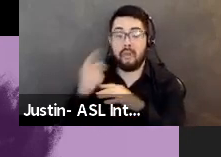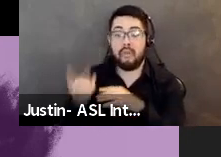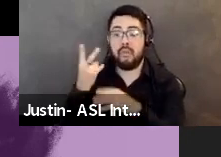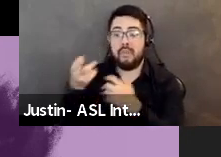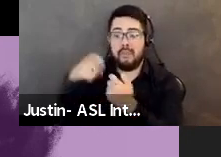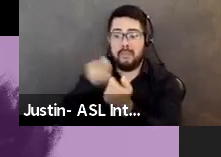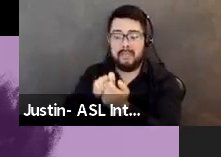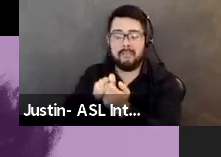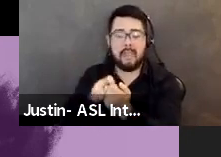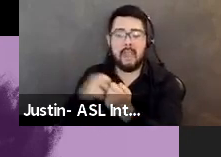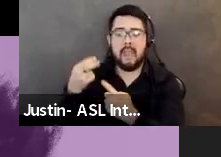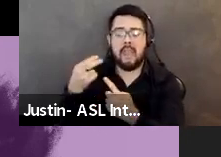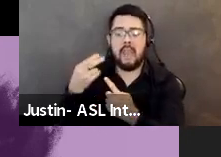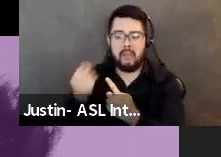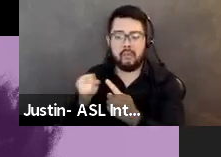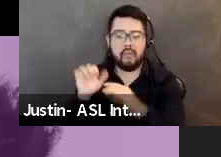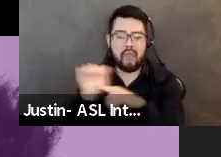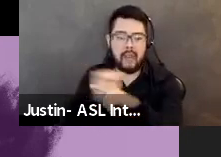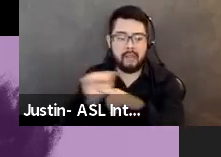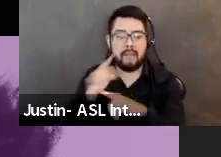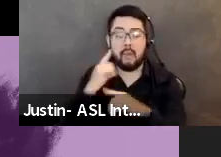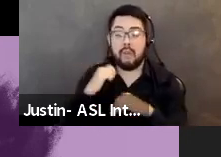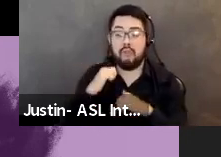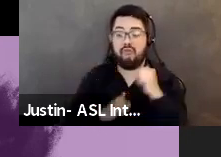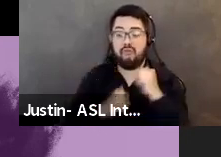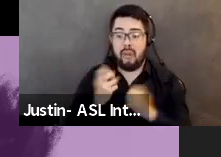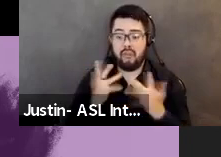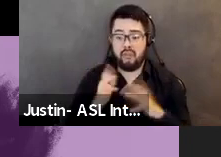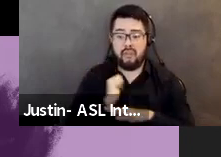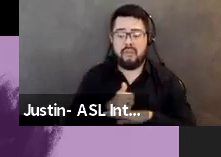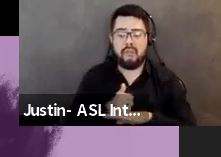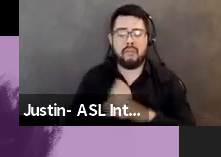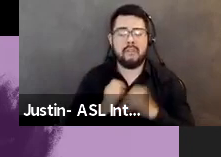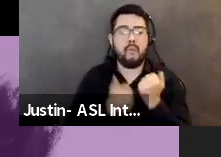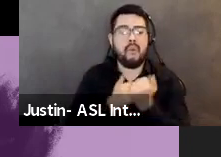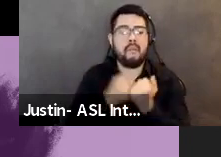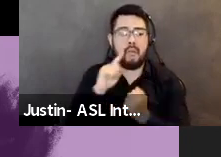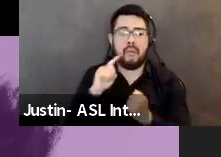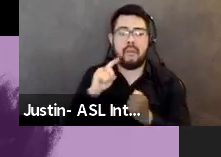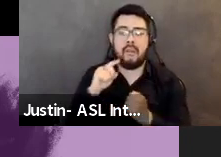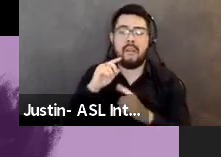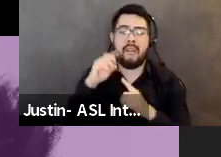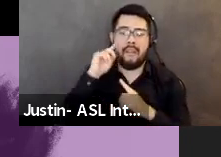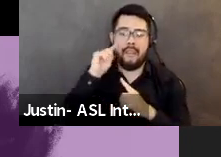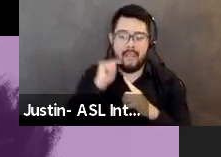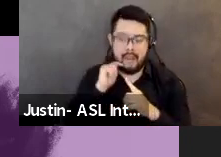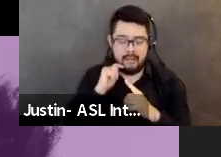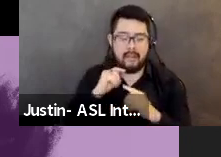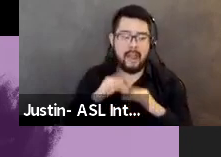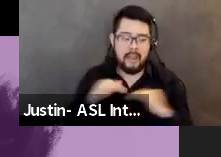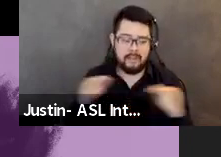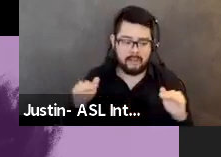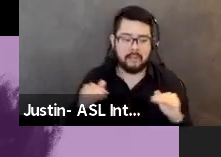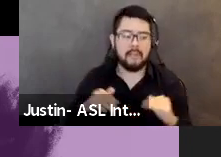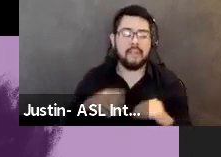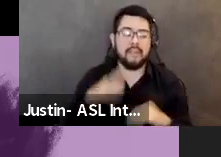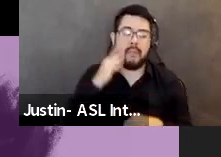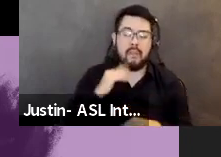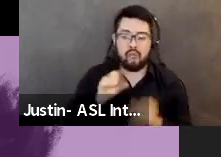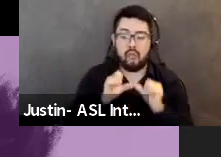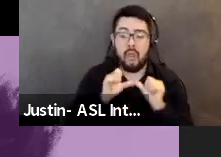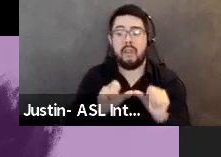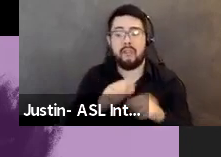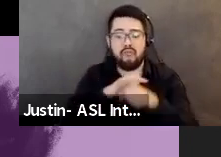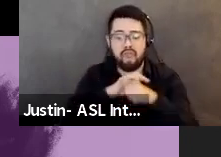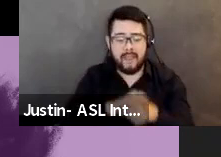especially around structured supports for our adolescents experiencing chronic stress and we're developing guidance and